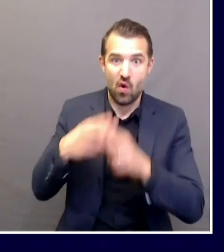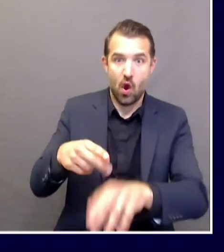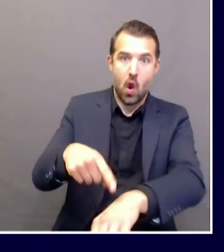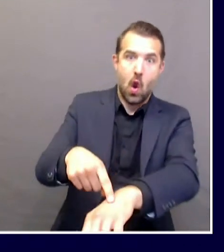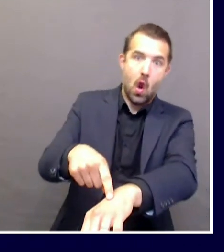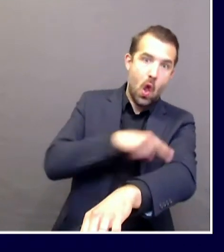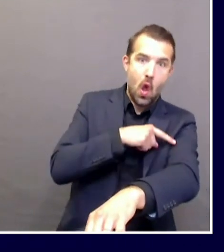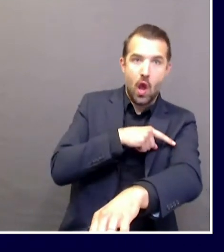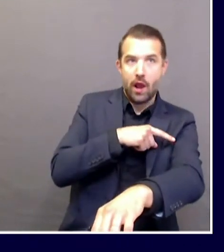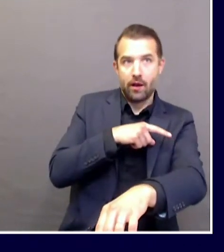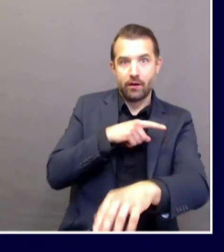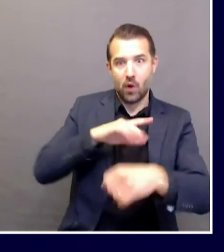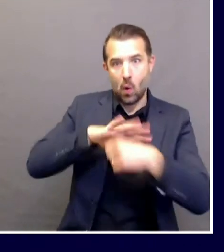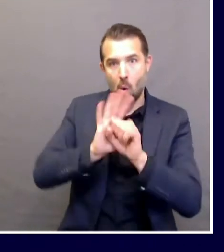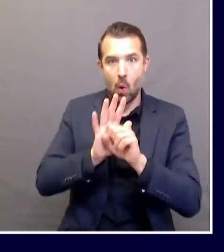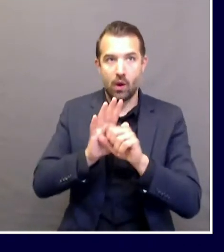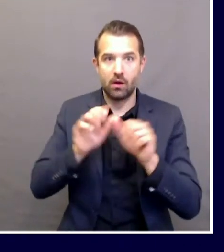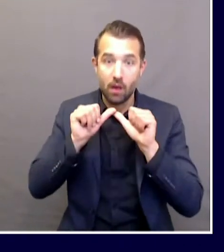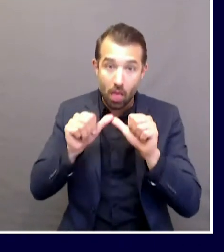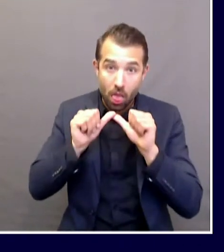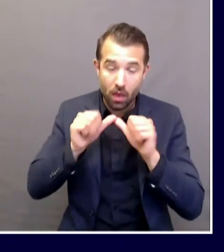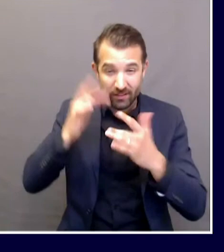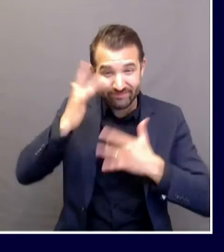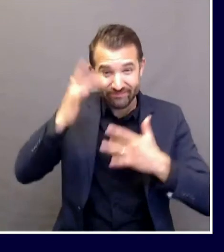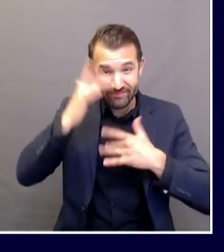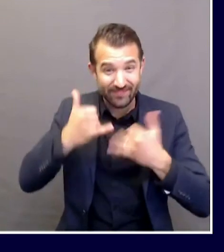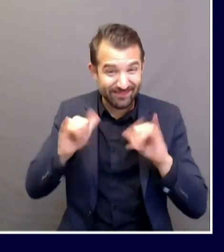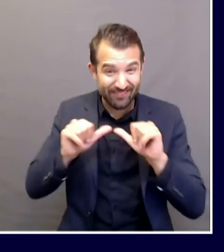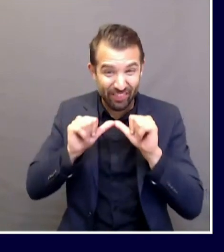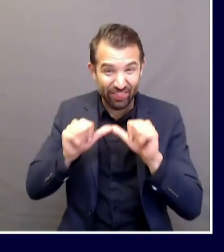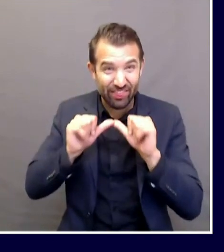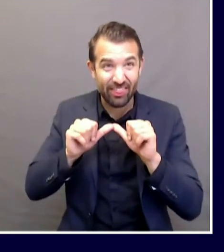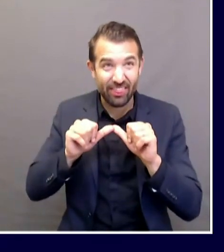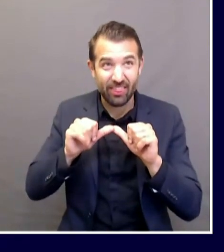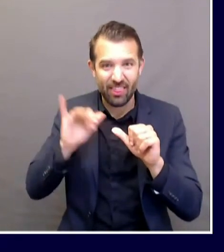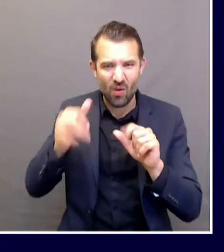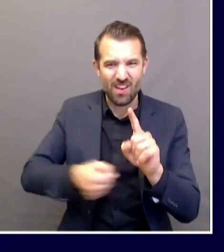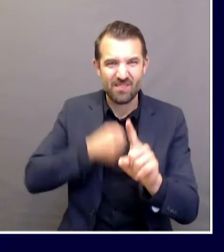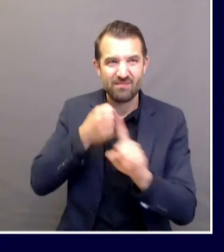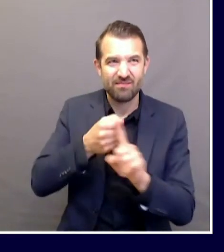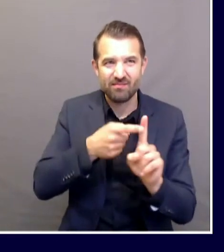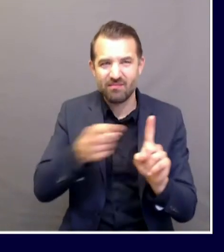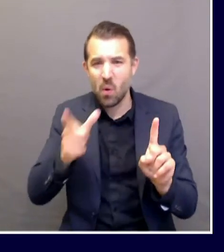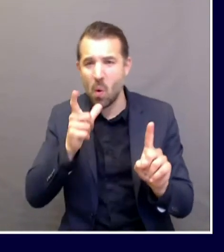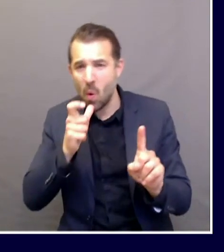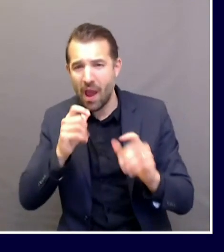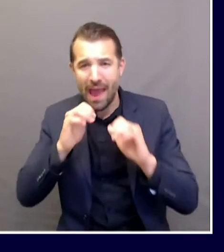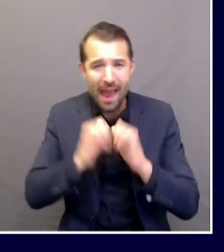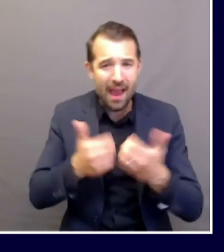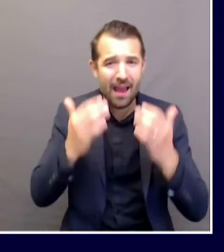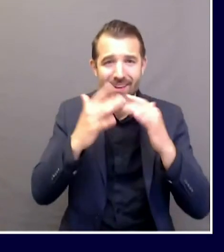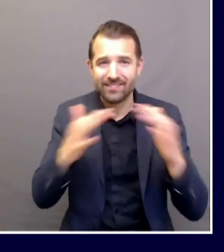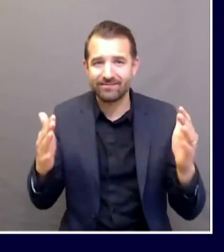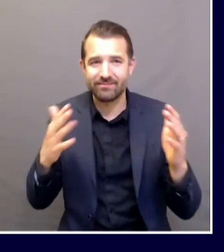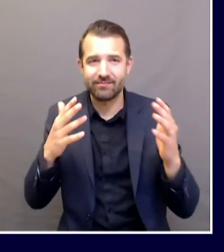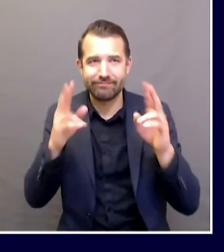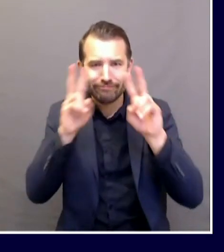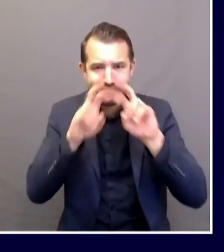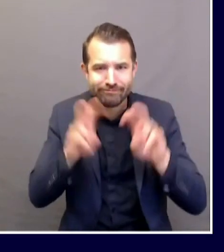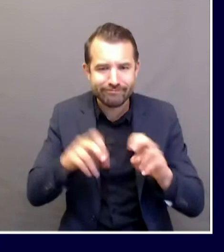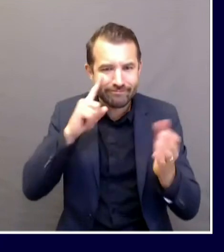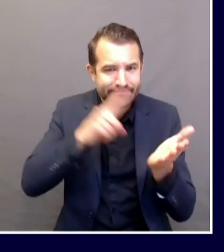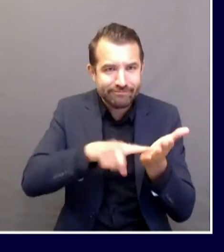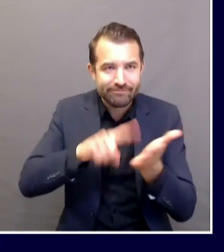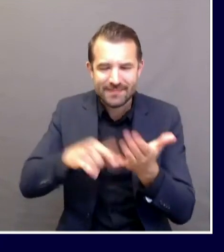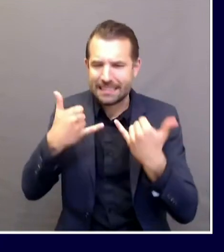why it happens, who it affects, why it affects them. But younger folks have been affected by it. Really, you only have to pick